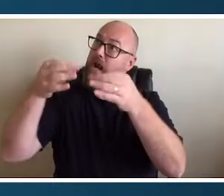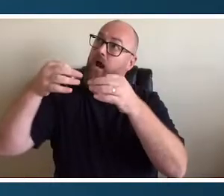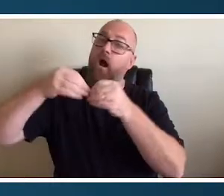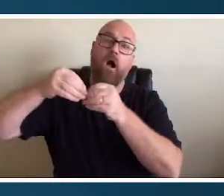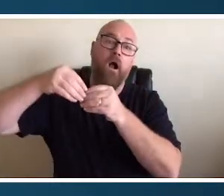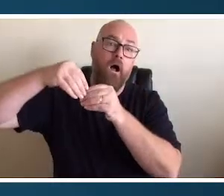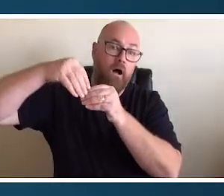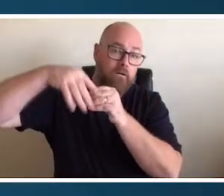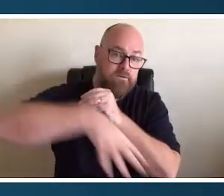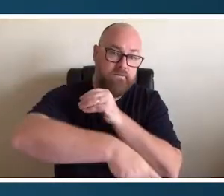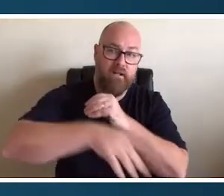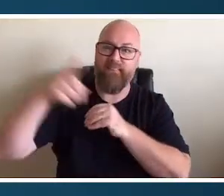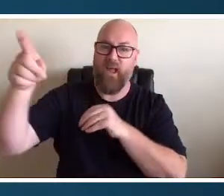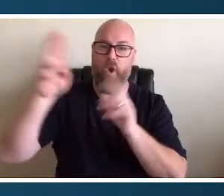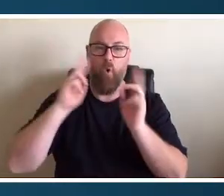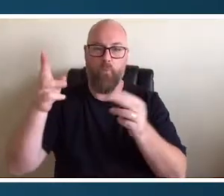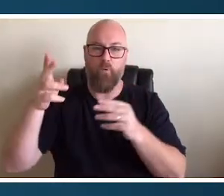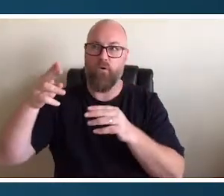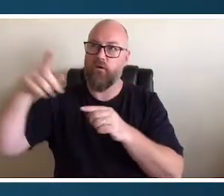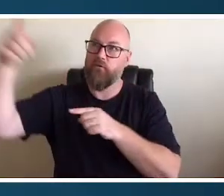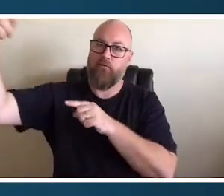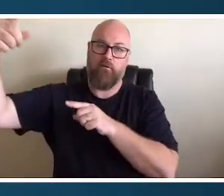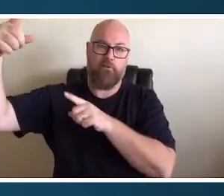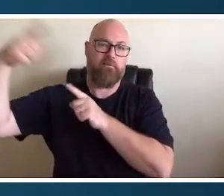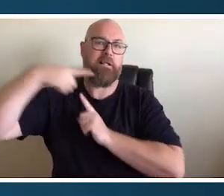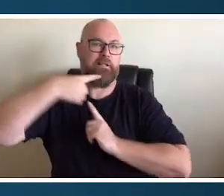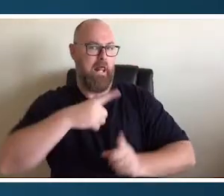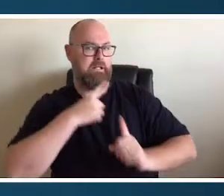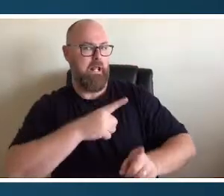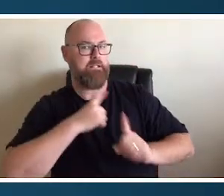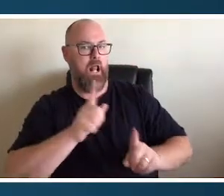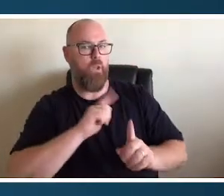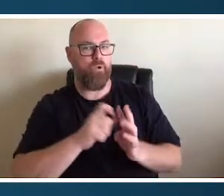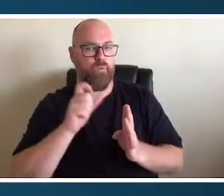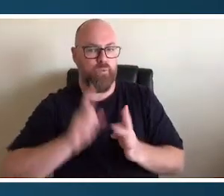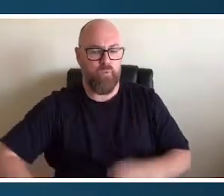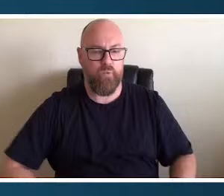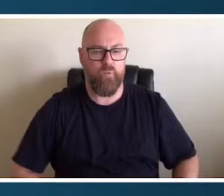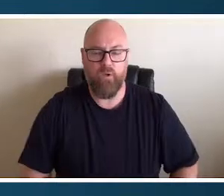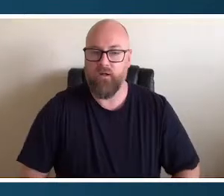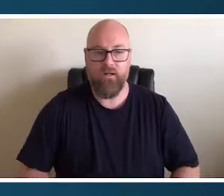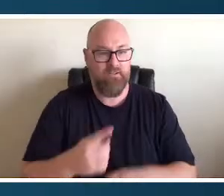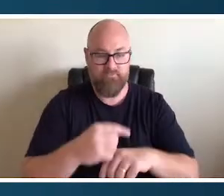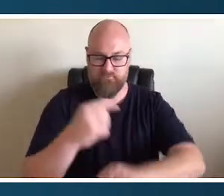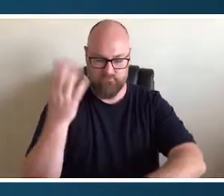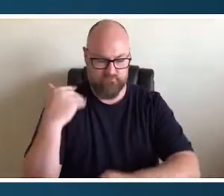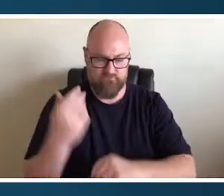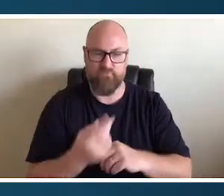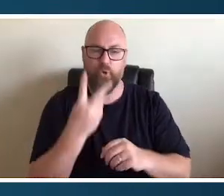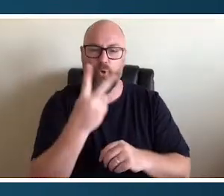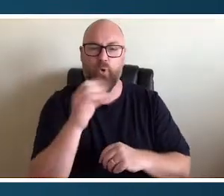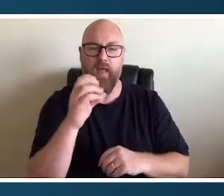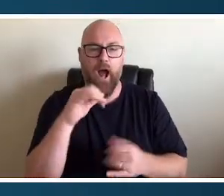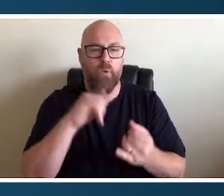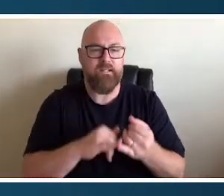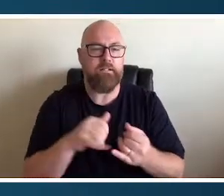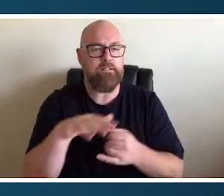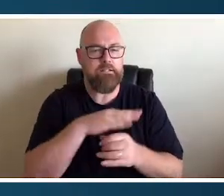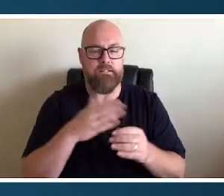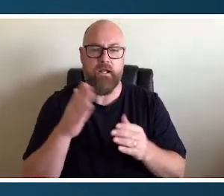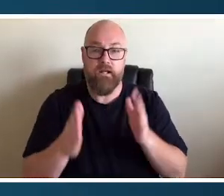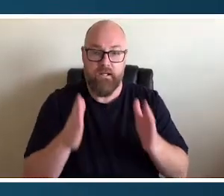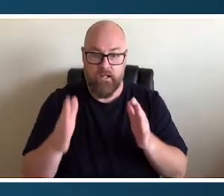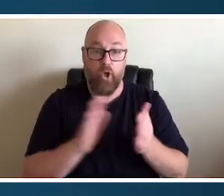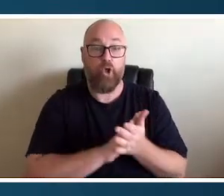been the norm. It was only in the early 2000s that the development and humanitarian communities began